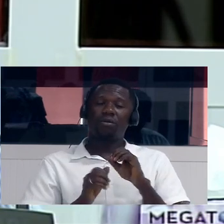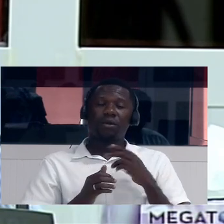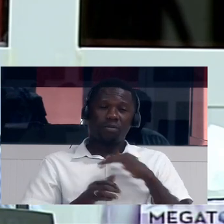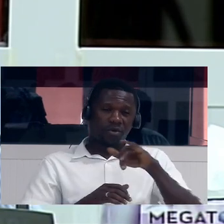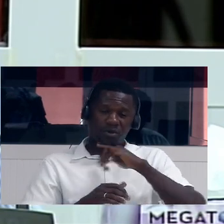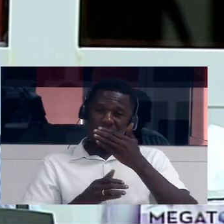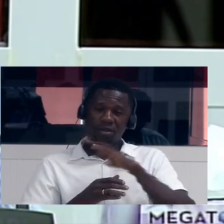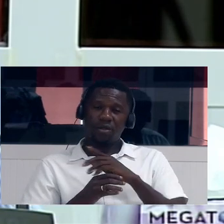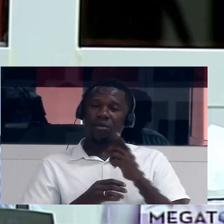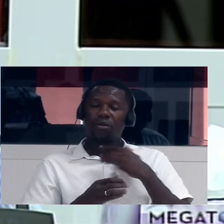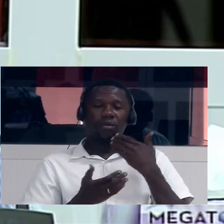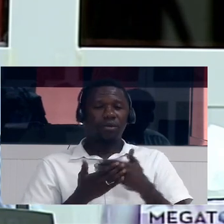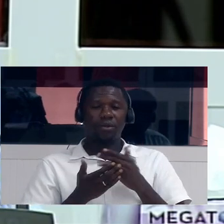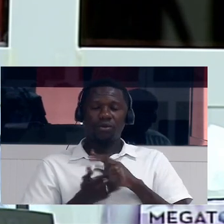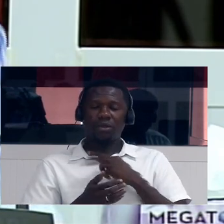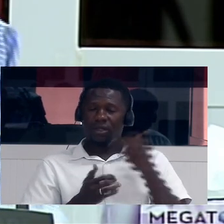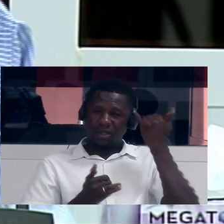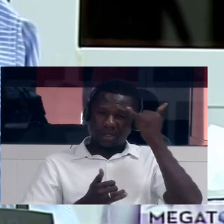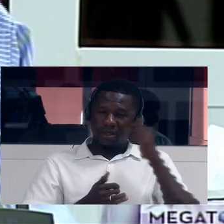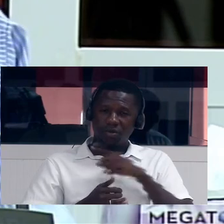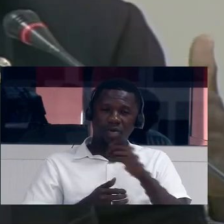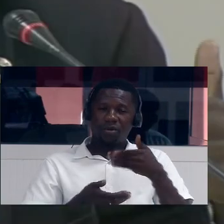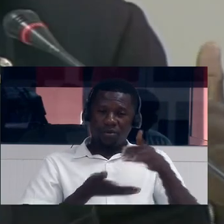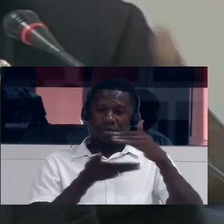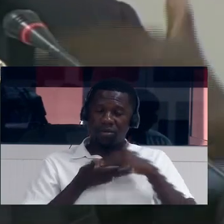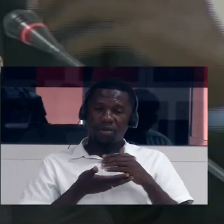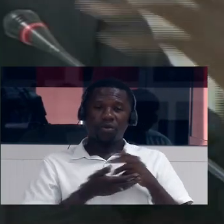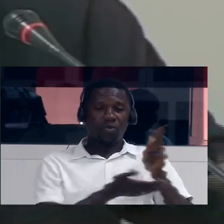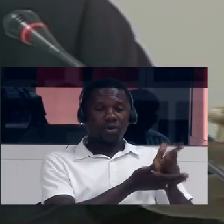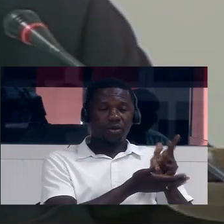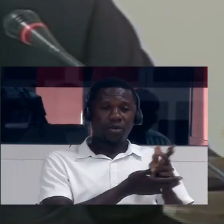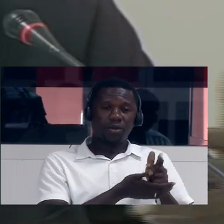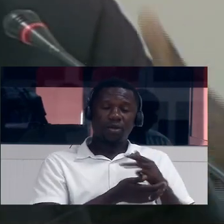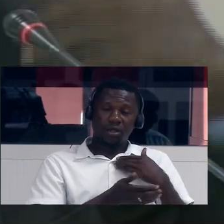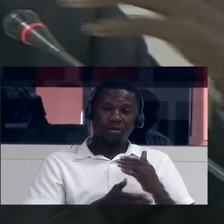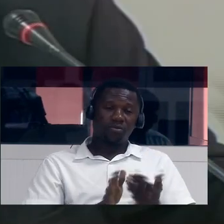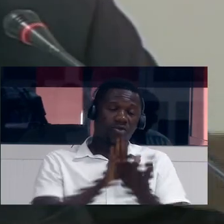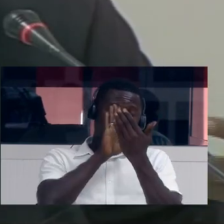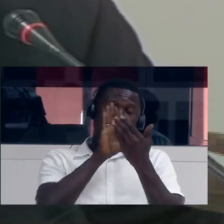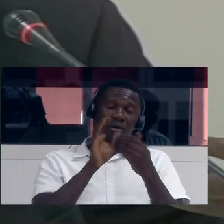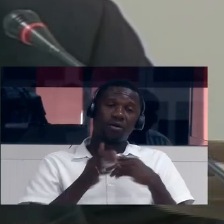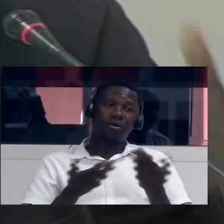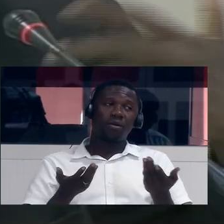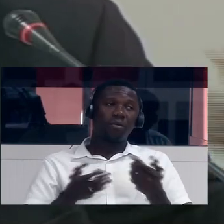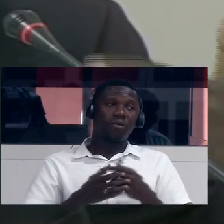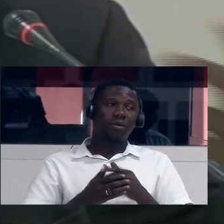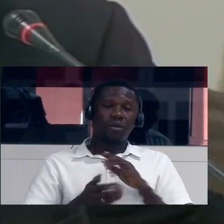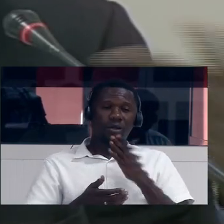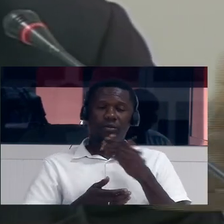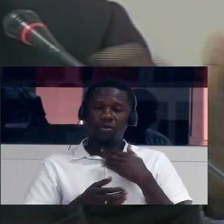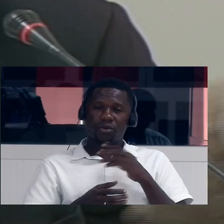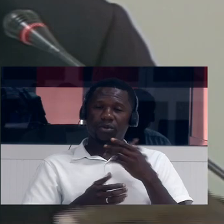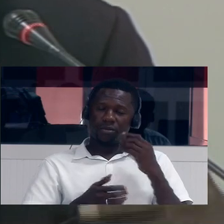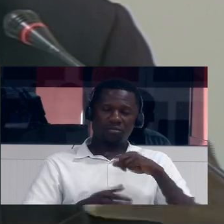in there, but please don't get the impression that we bring witnesses here and then confront them and get them perhaps